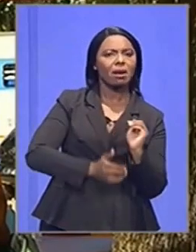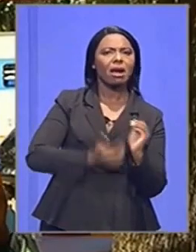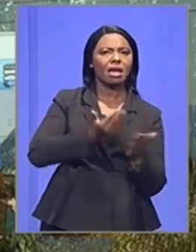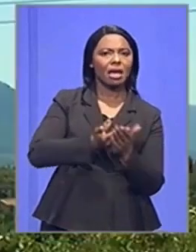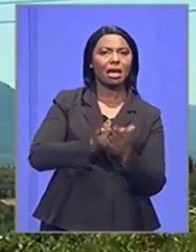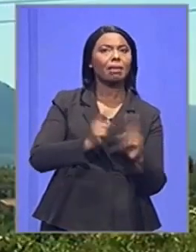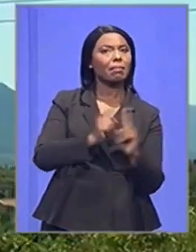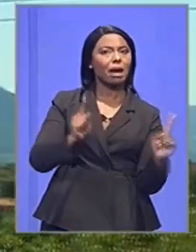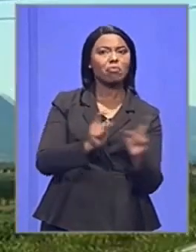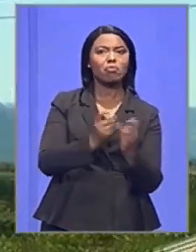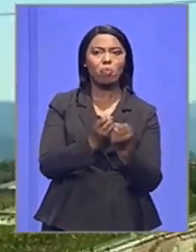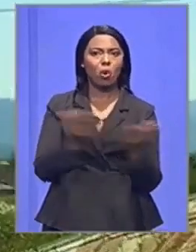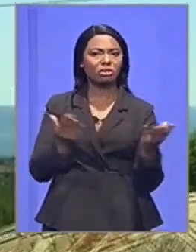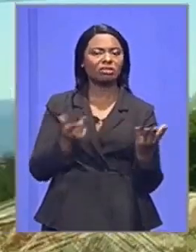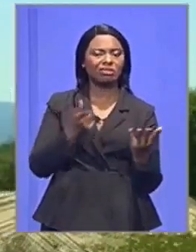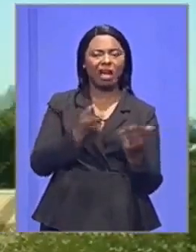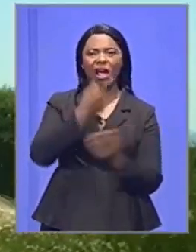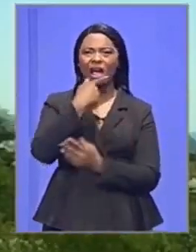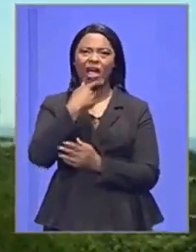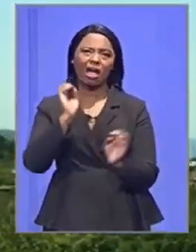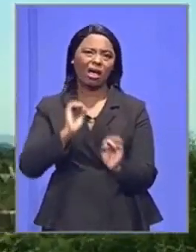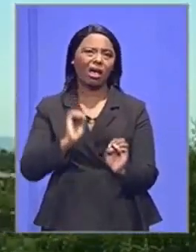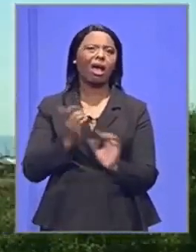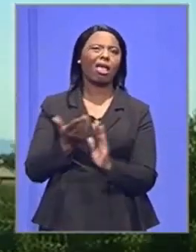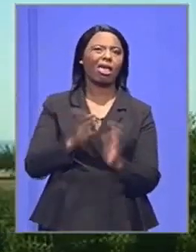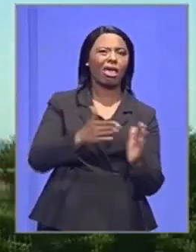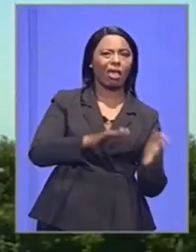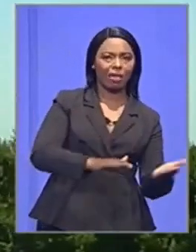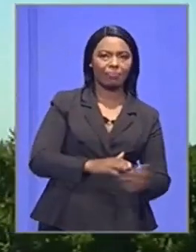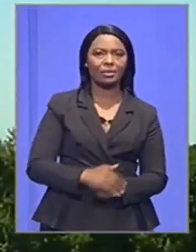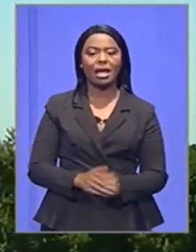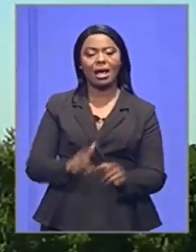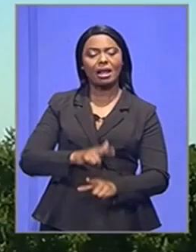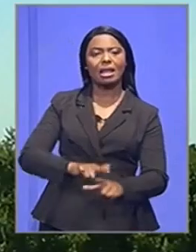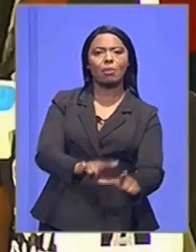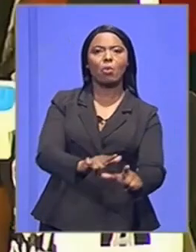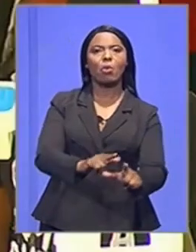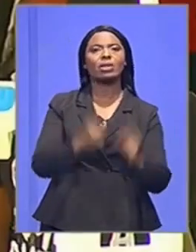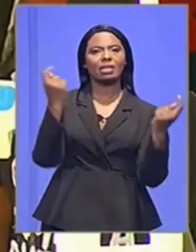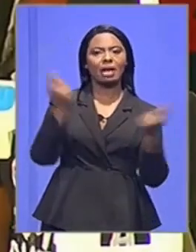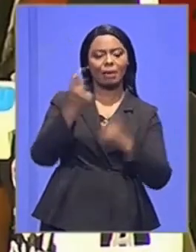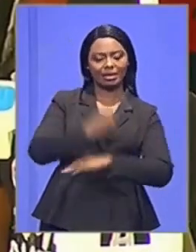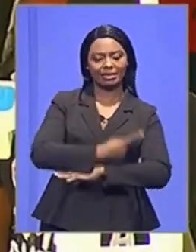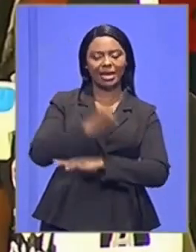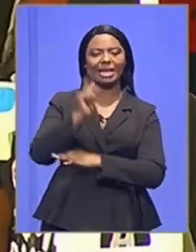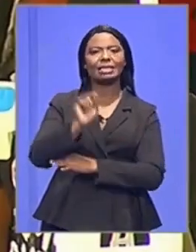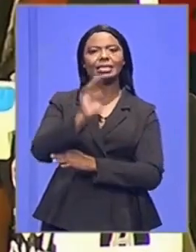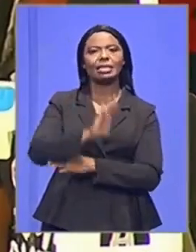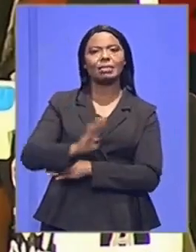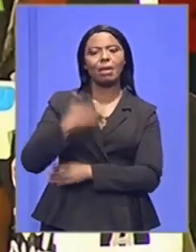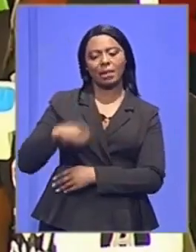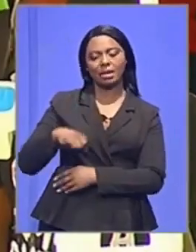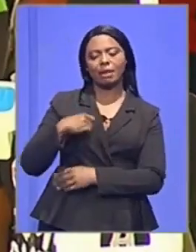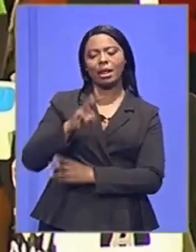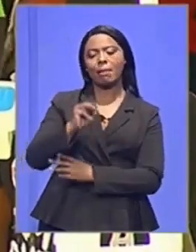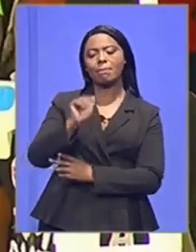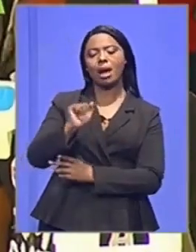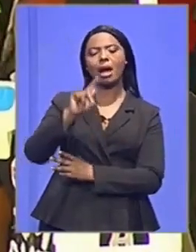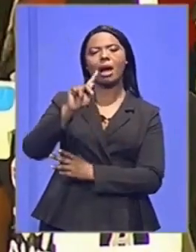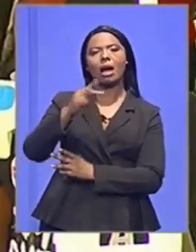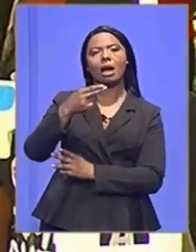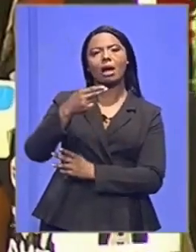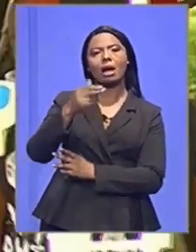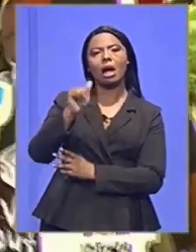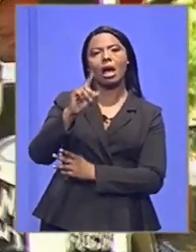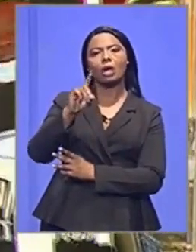ka nageng. Mmušo wa Limpopo o ketekile letšatši la lefaase la TB go la Elim masepaleng wa selegae wa Makhado. Kgoro ya